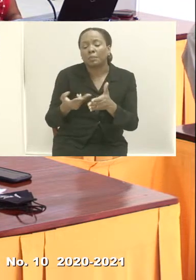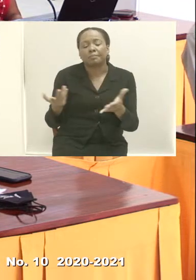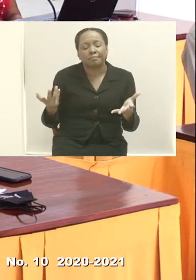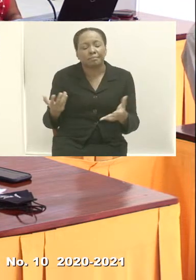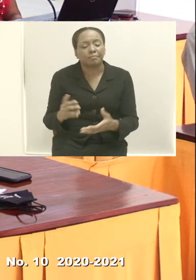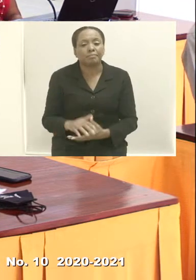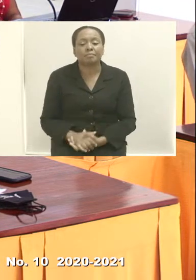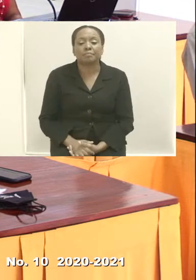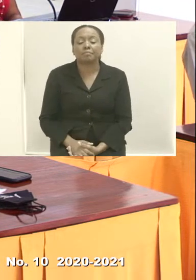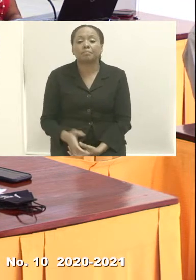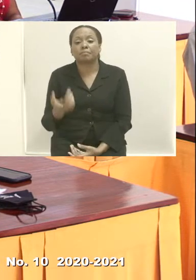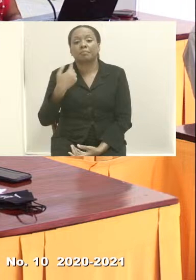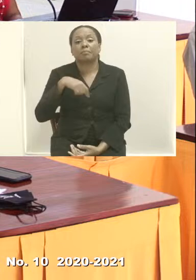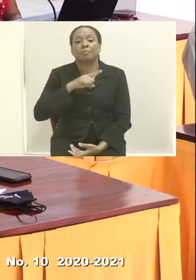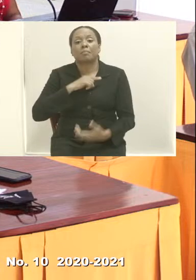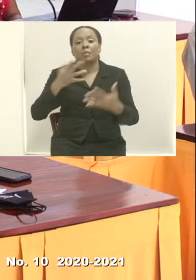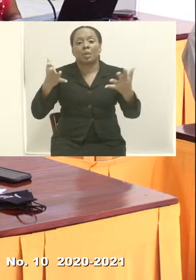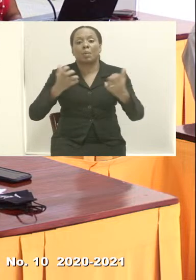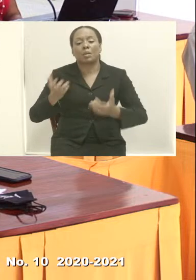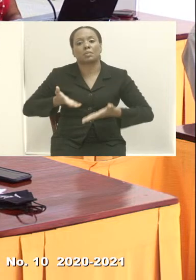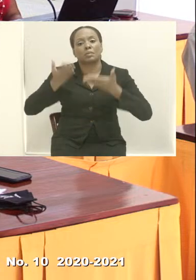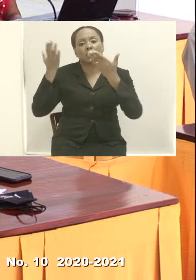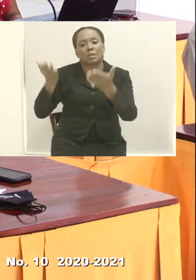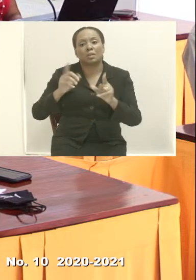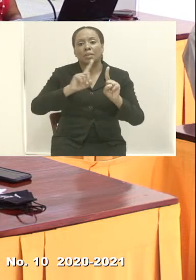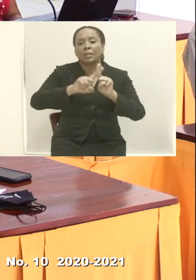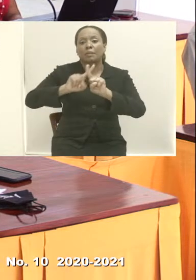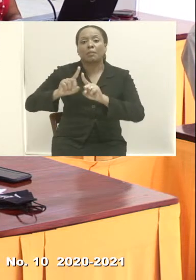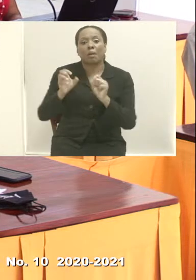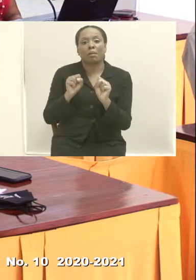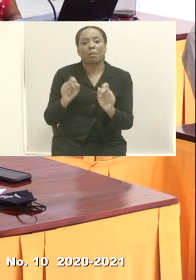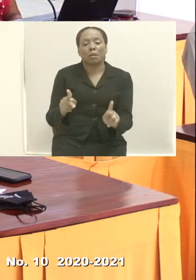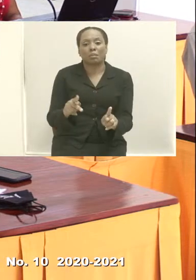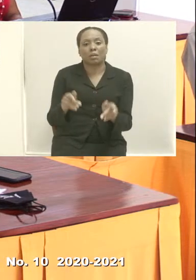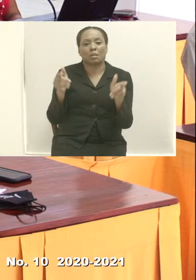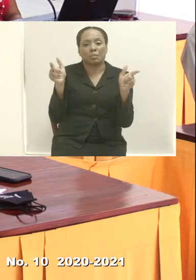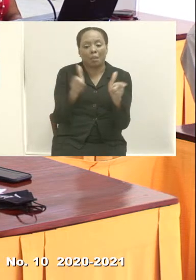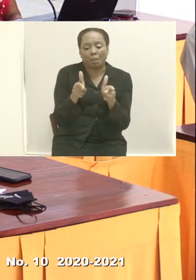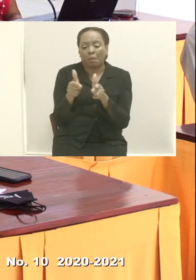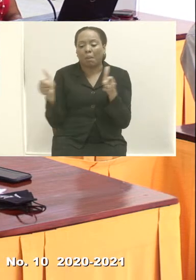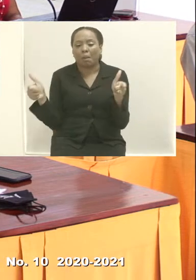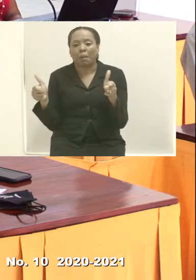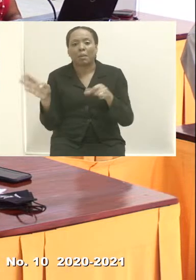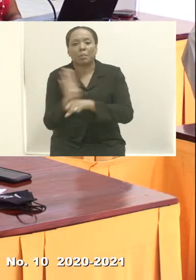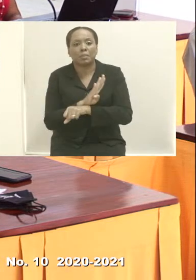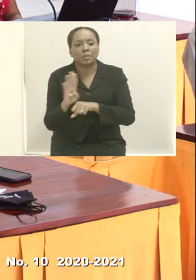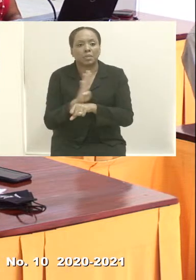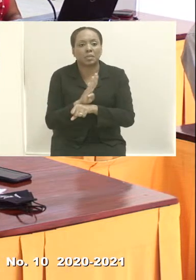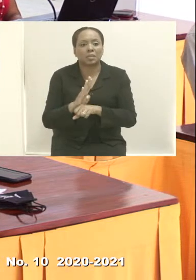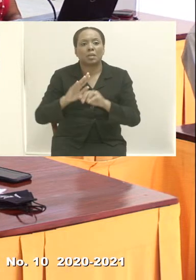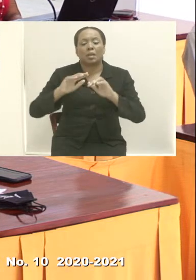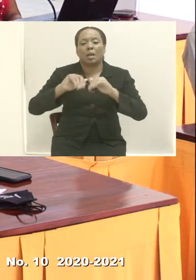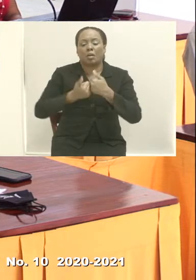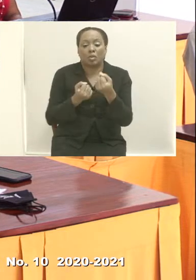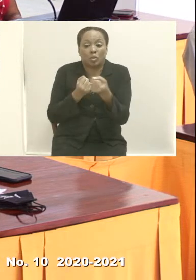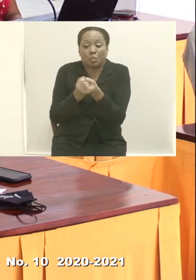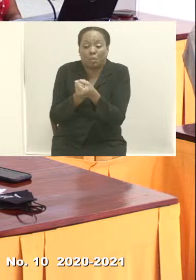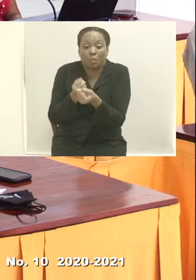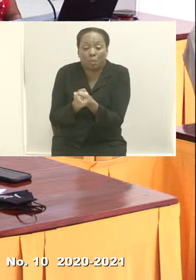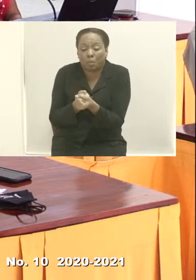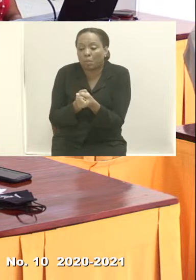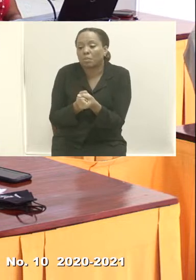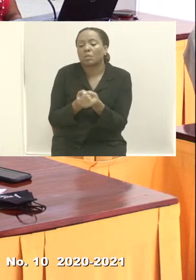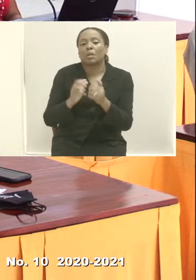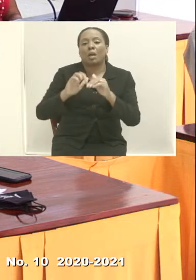range of opportunities to micro and small, medium enterprises in the context of financing opportunities, in the context of